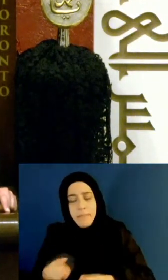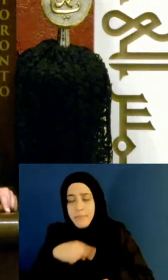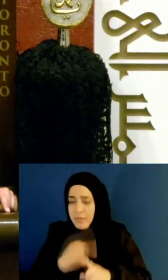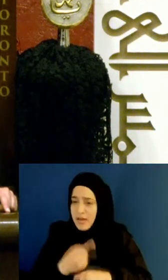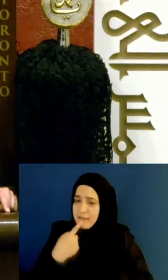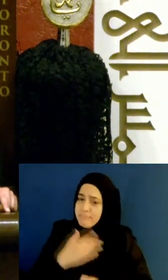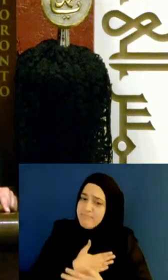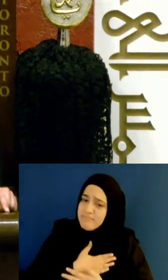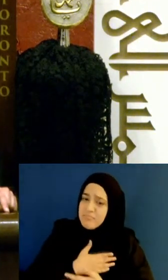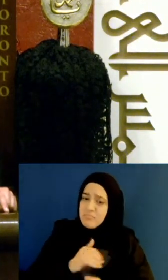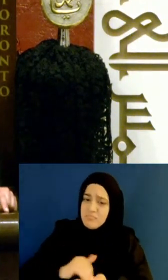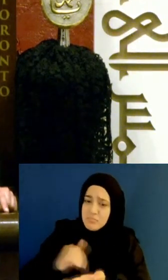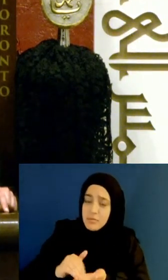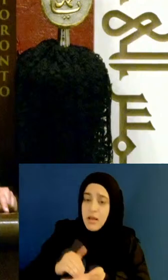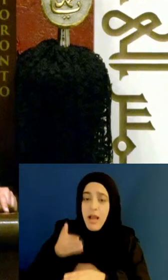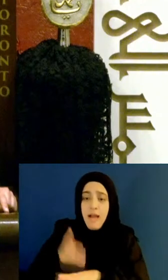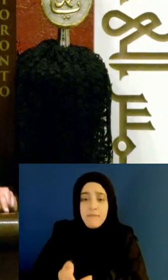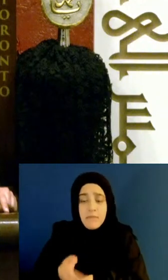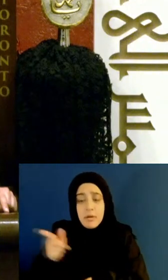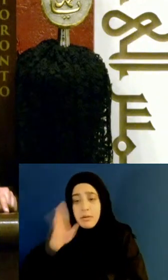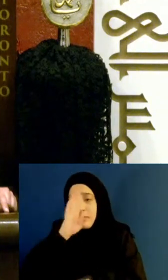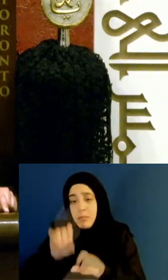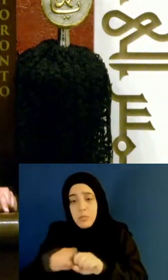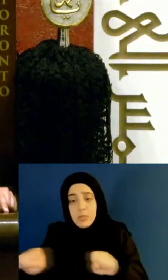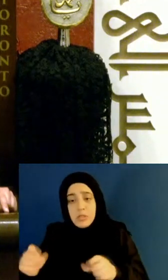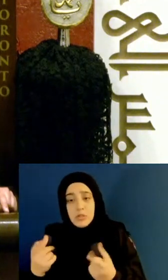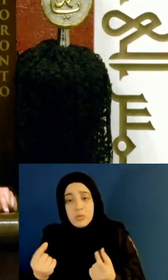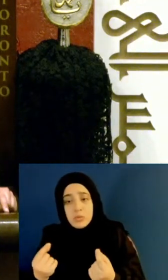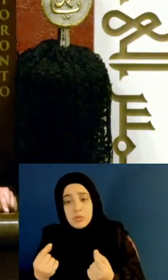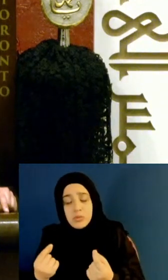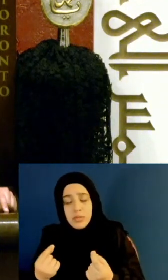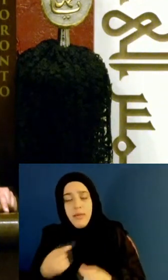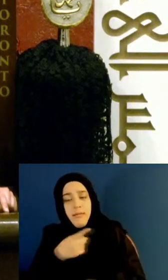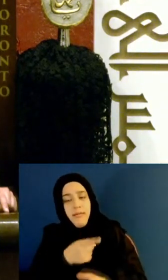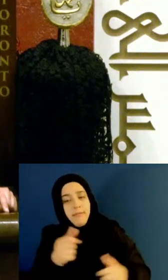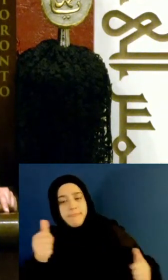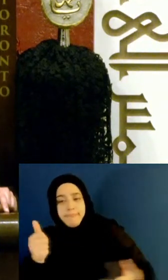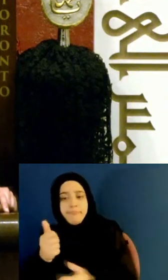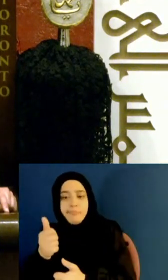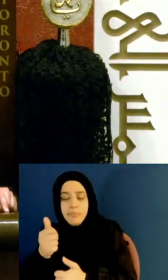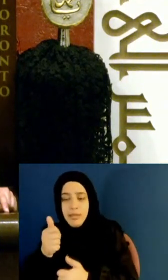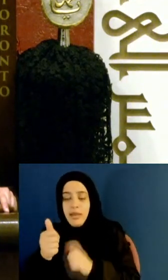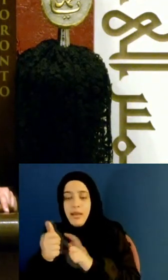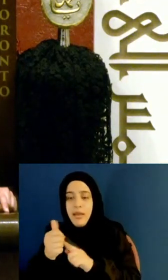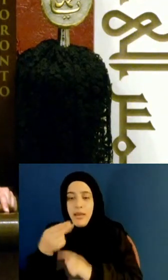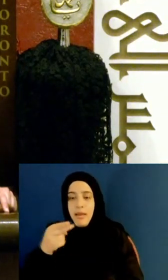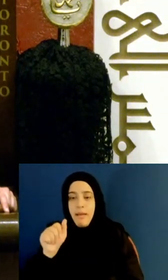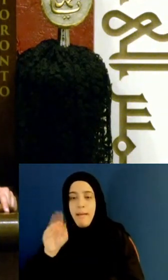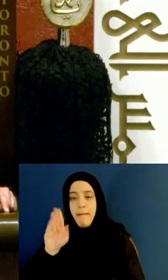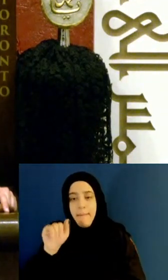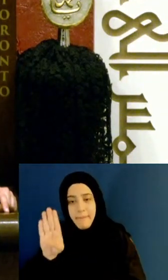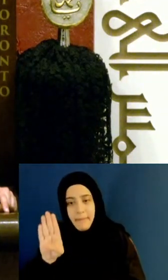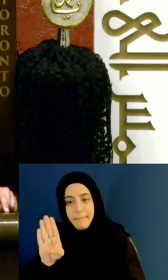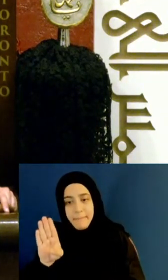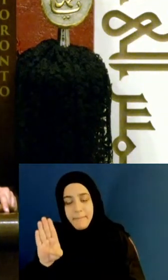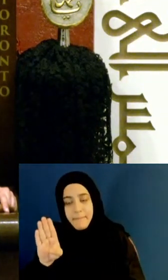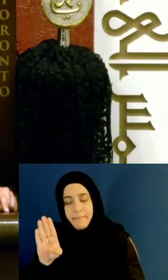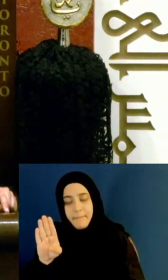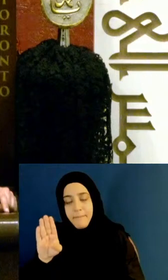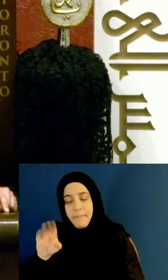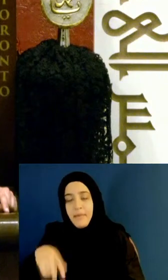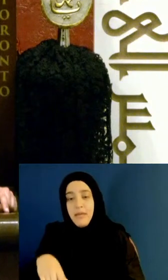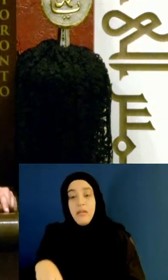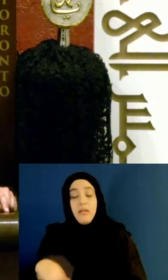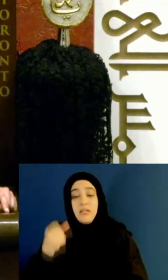of Habib ibn Madahir. A man who's been a leader in the war front, a general of some of